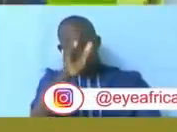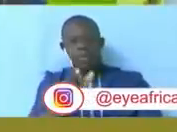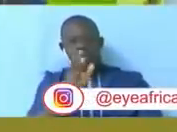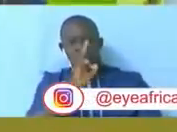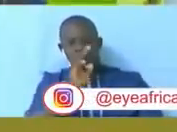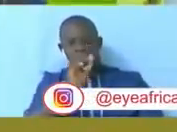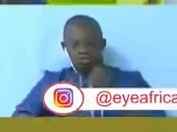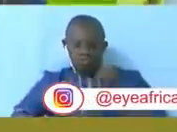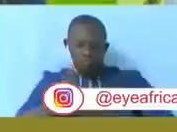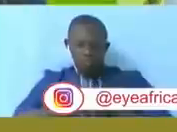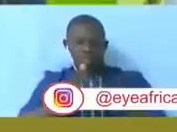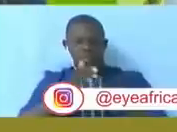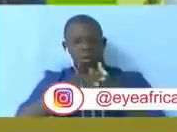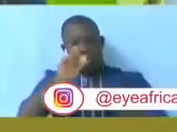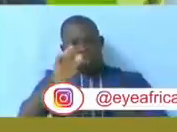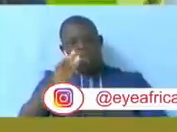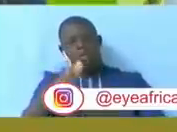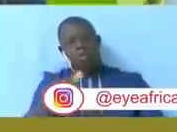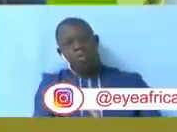He said